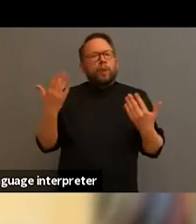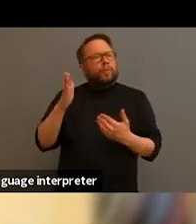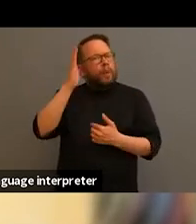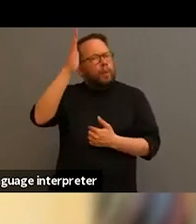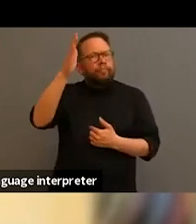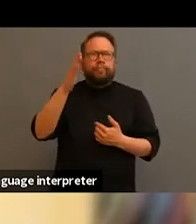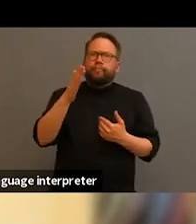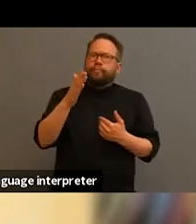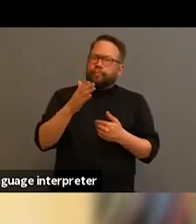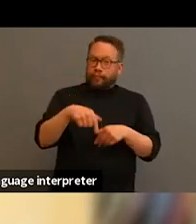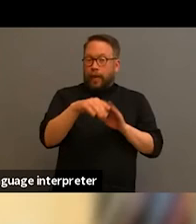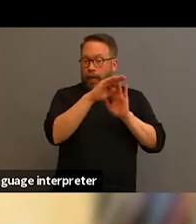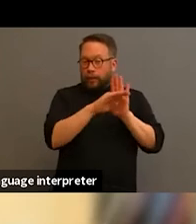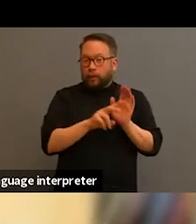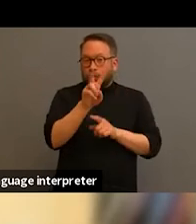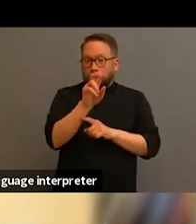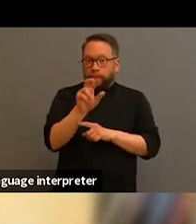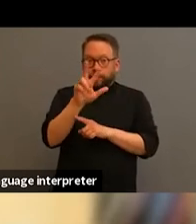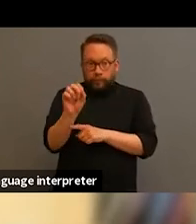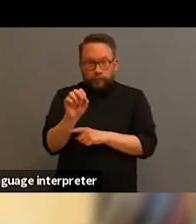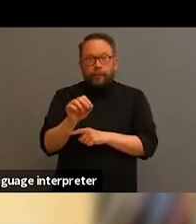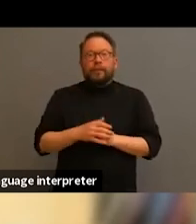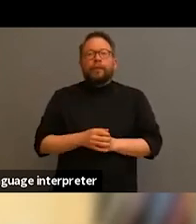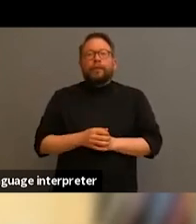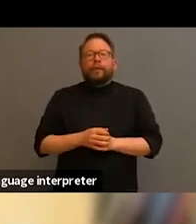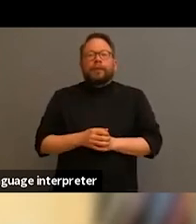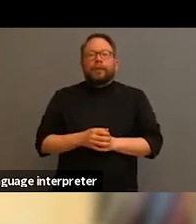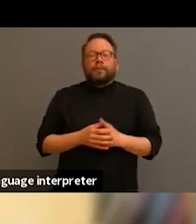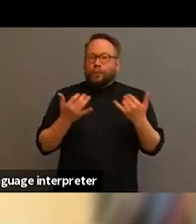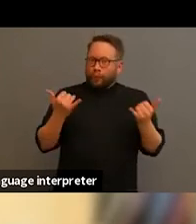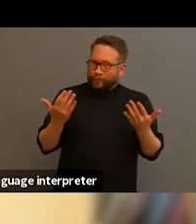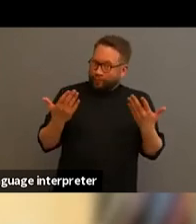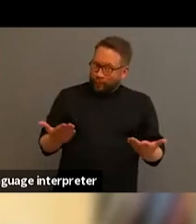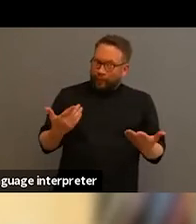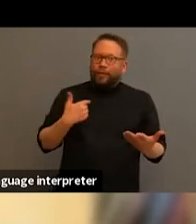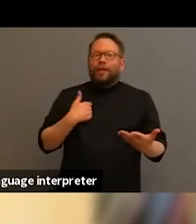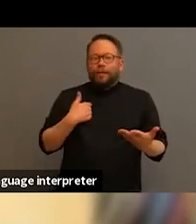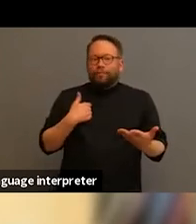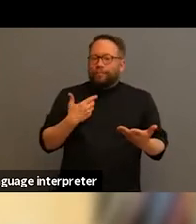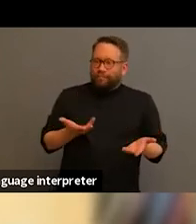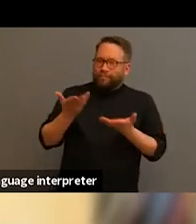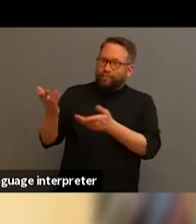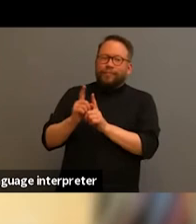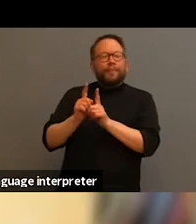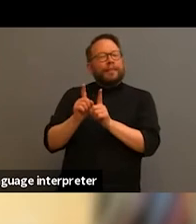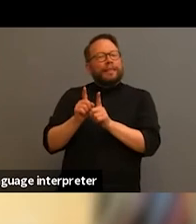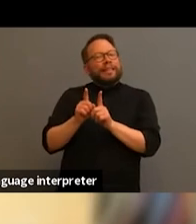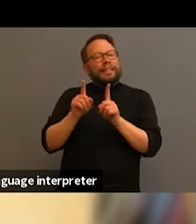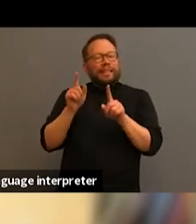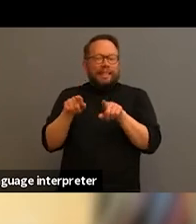today we have the opportunity to have our like sister agency, you may say, Buftir and